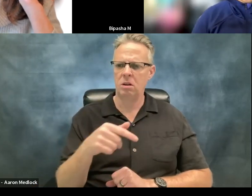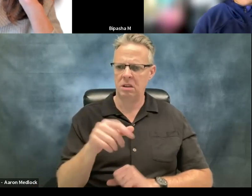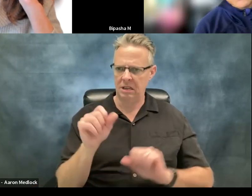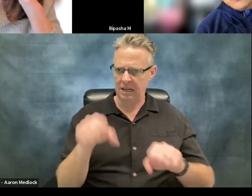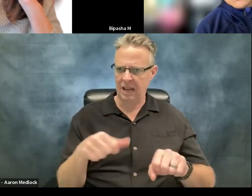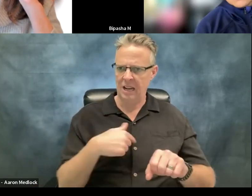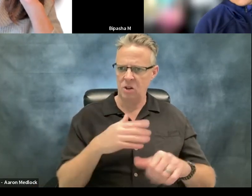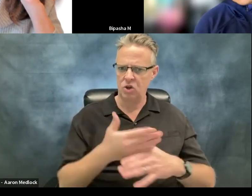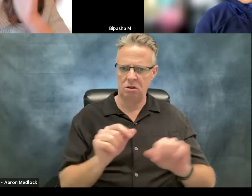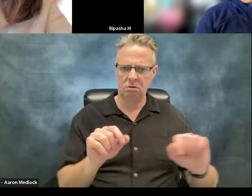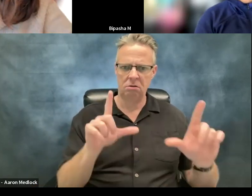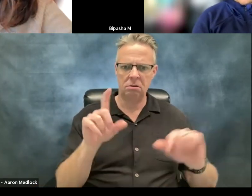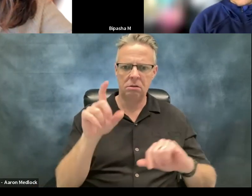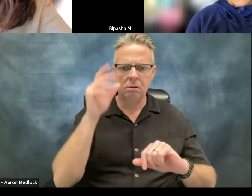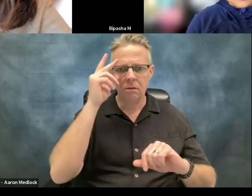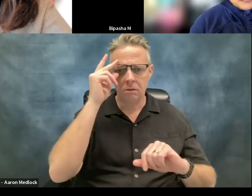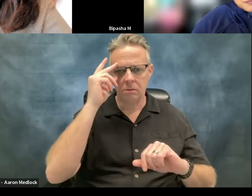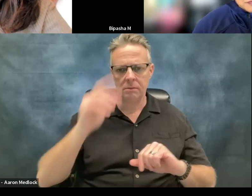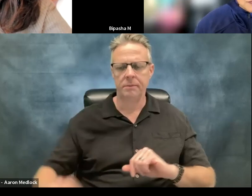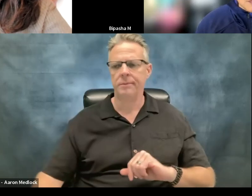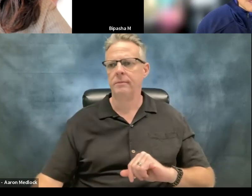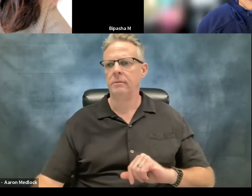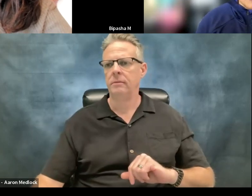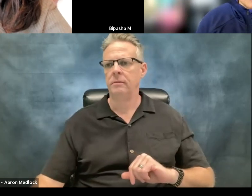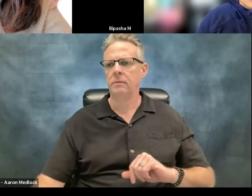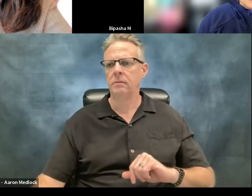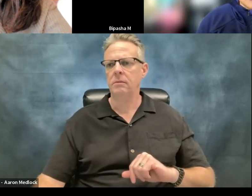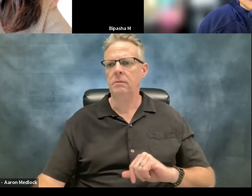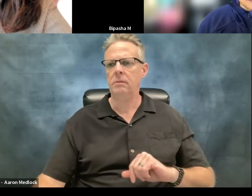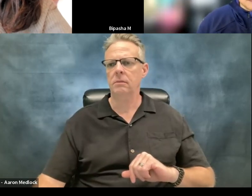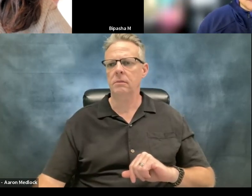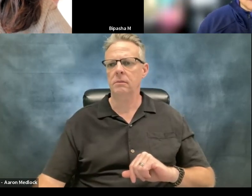to share my screen? I need that.